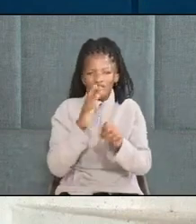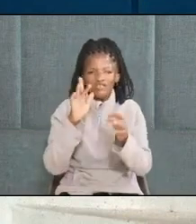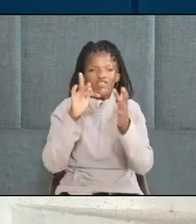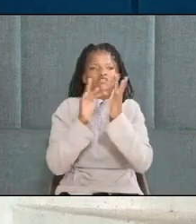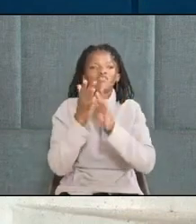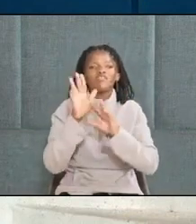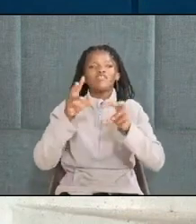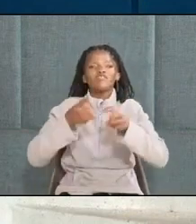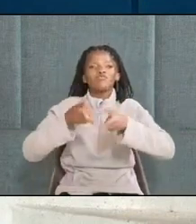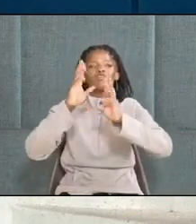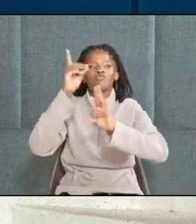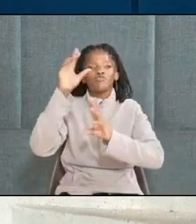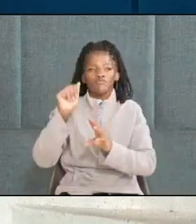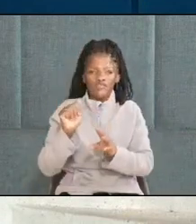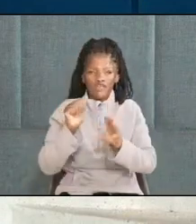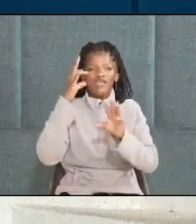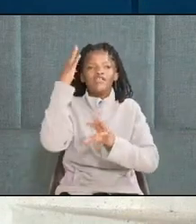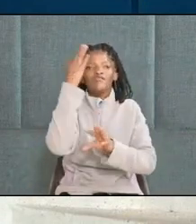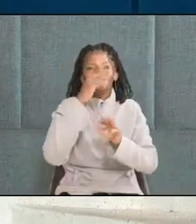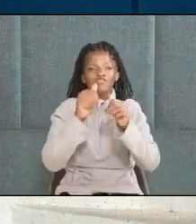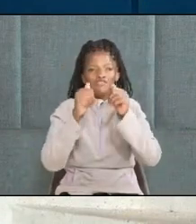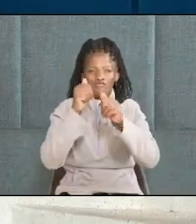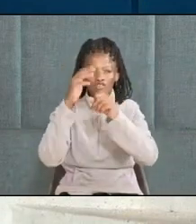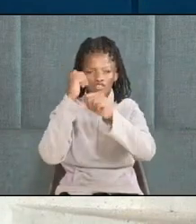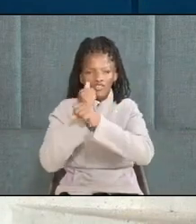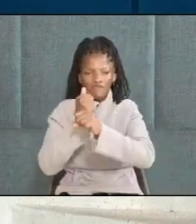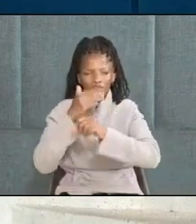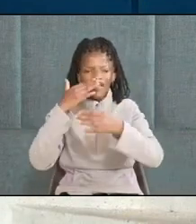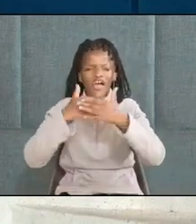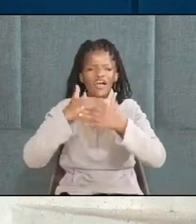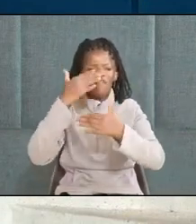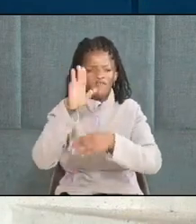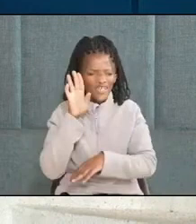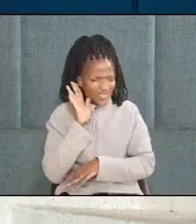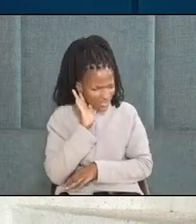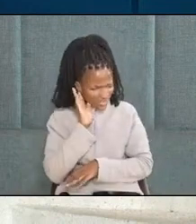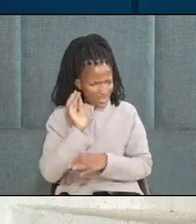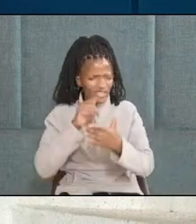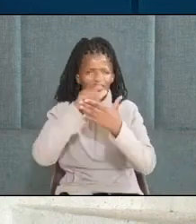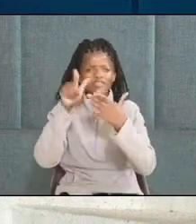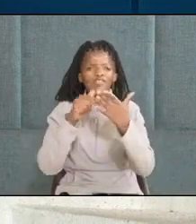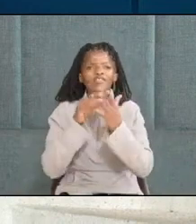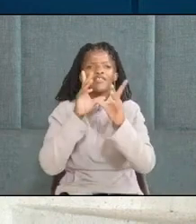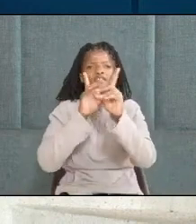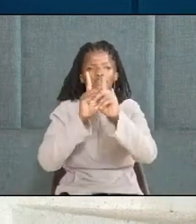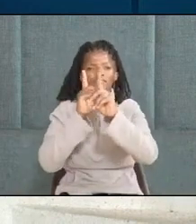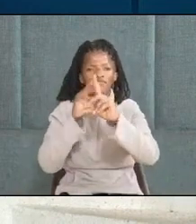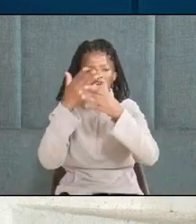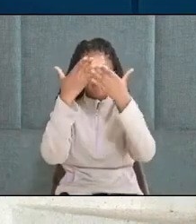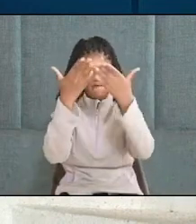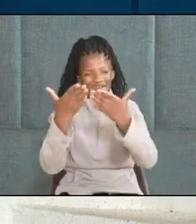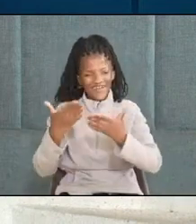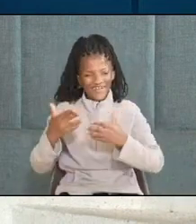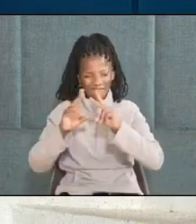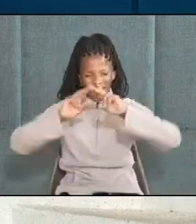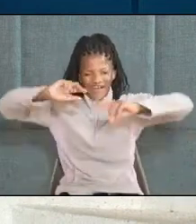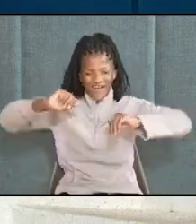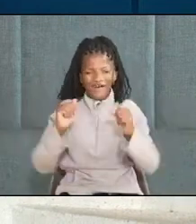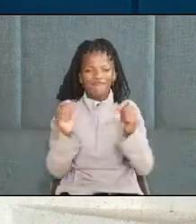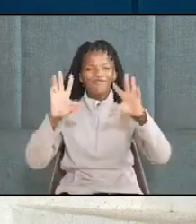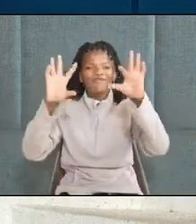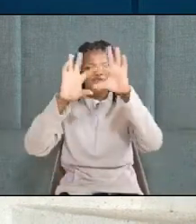way to Damascus and the preaching he did. After hearing this, the disciples welcomed him gladly to join